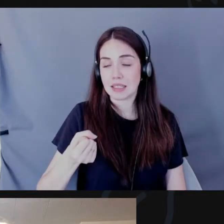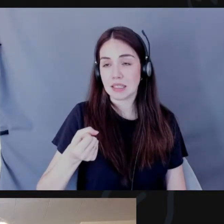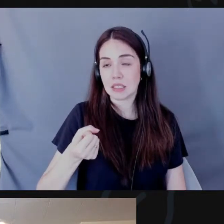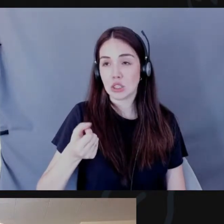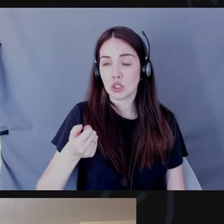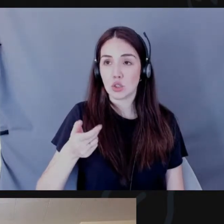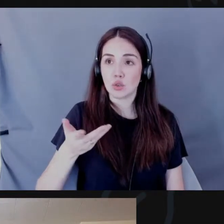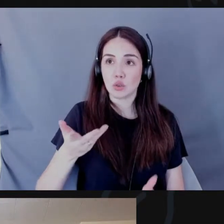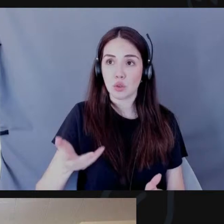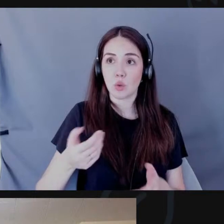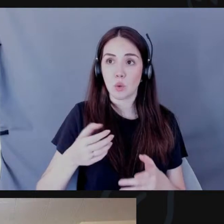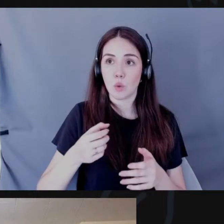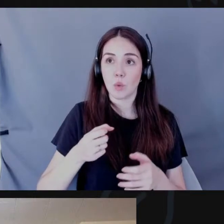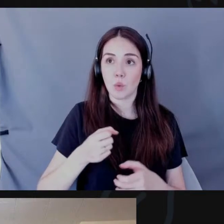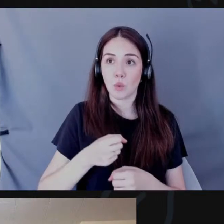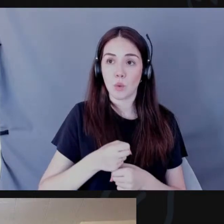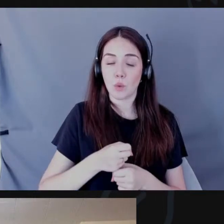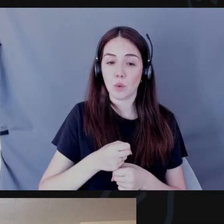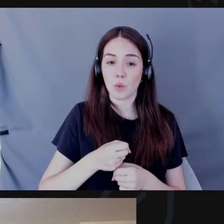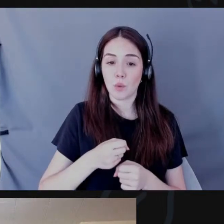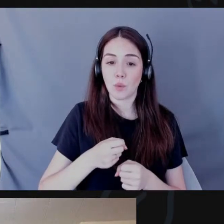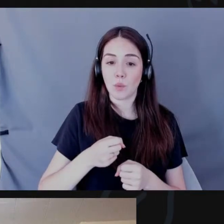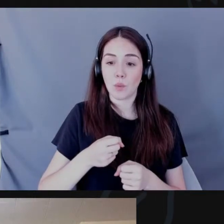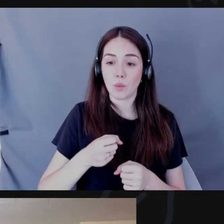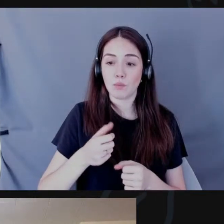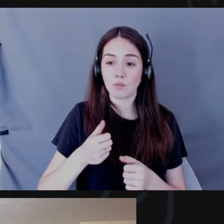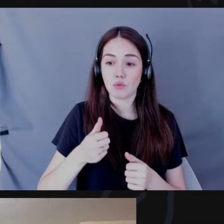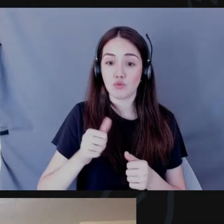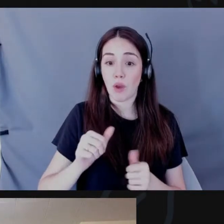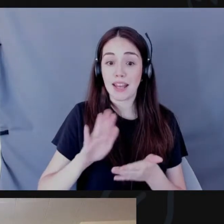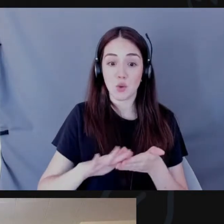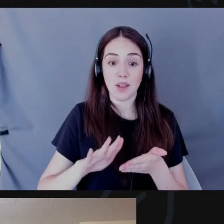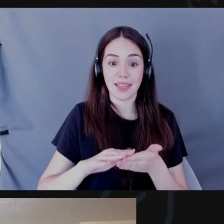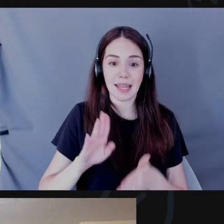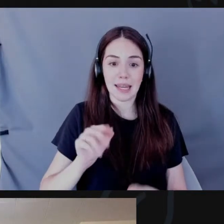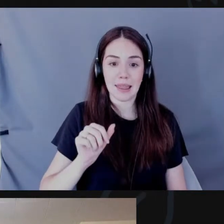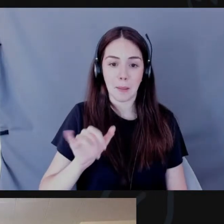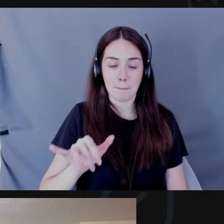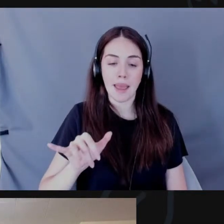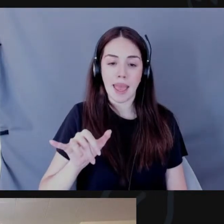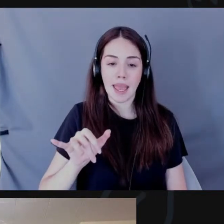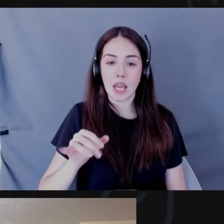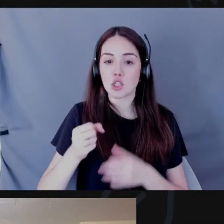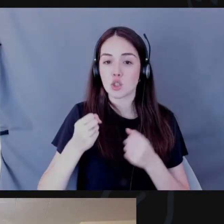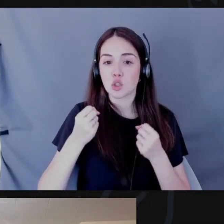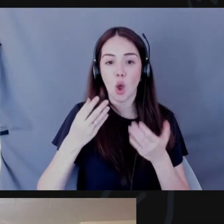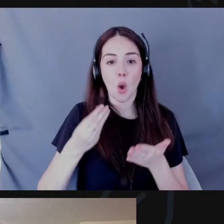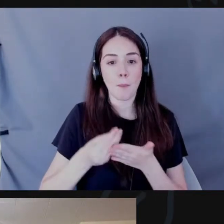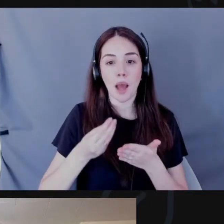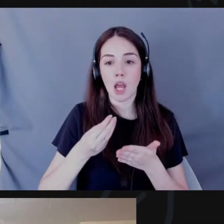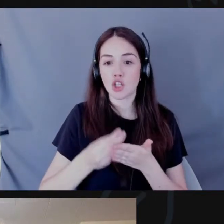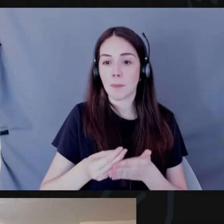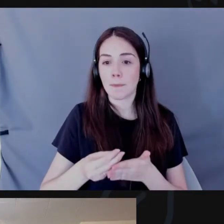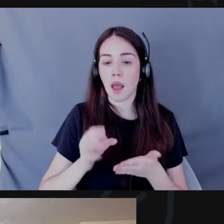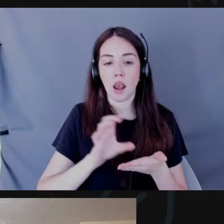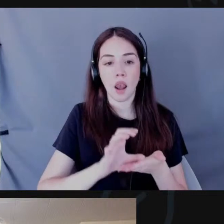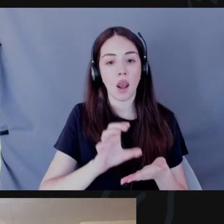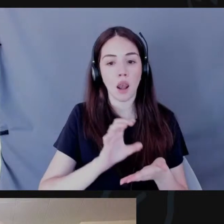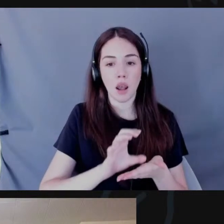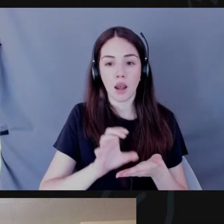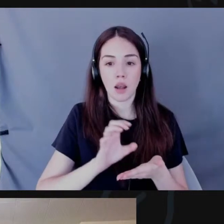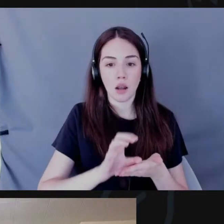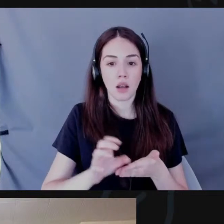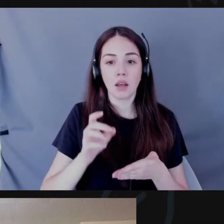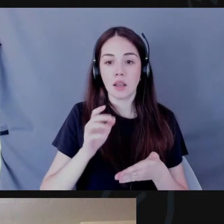expand the cleaning up of the bay. So there was a tremendous amount of money poured into the bay cleanup